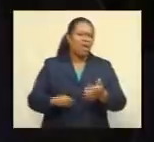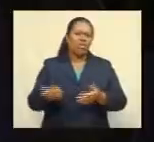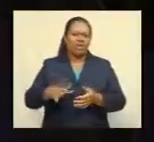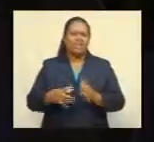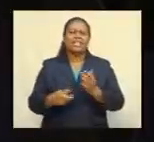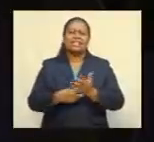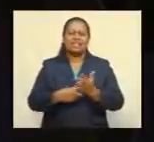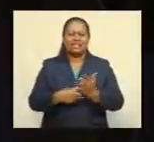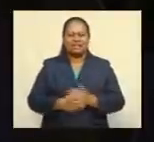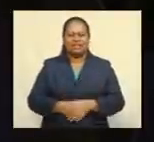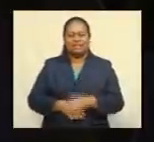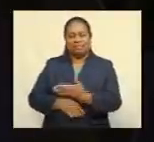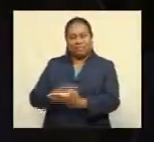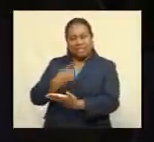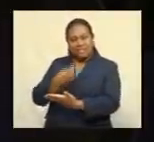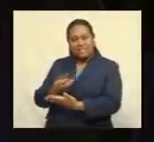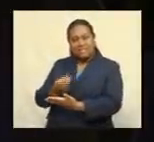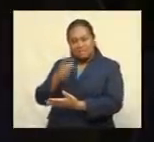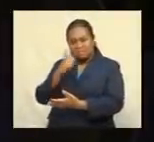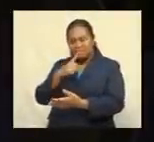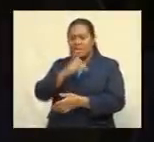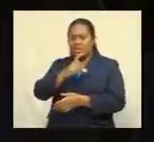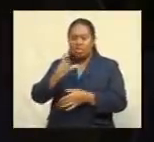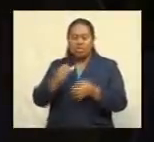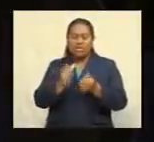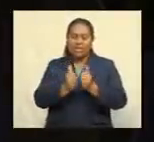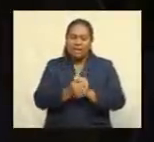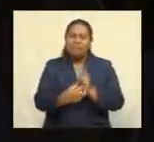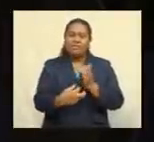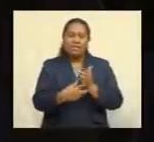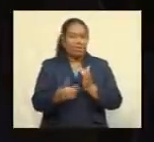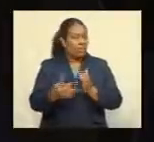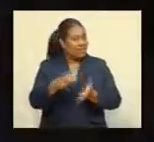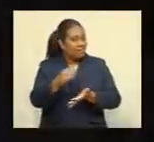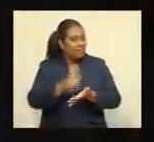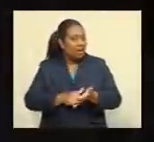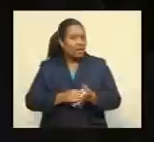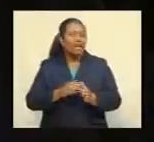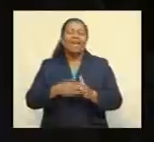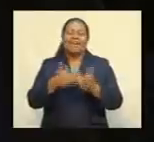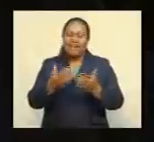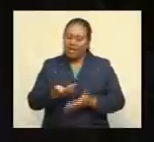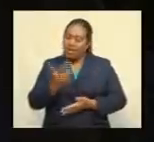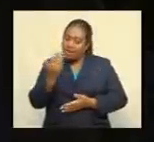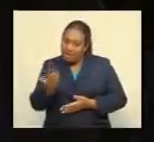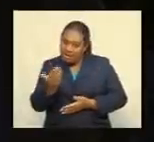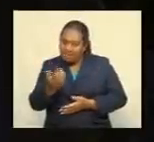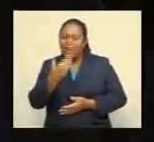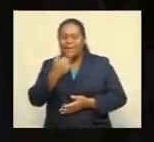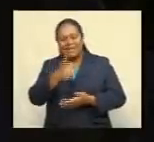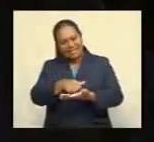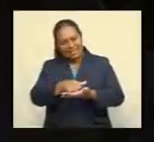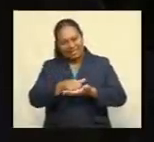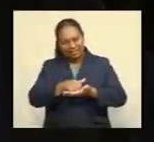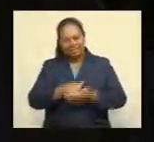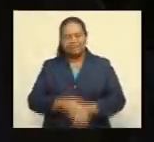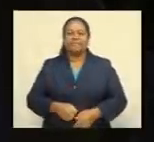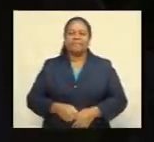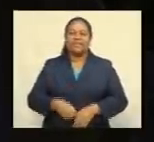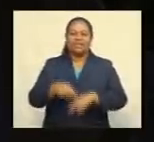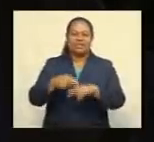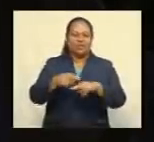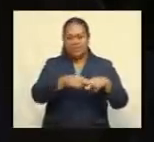Jamie, fans that have already bought Coca-Cola Games tickets now have been urged to keep them. Fiji Secondary Schools